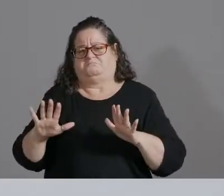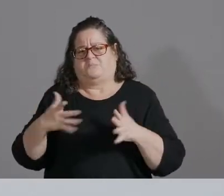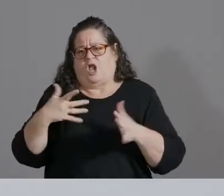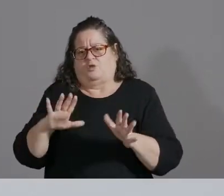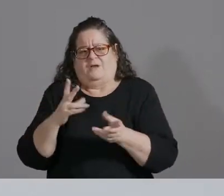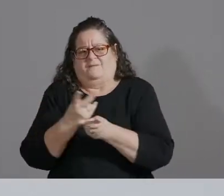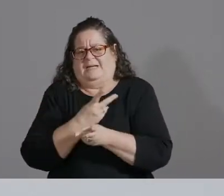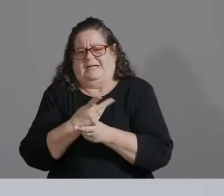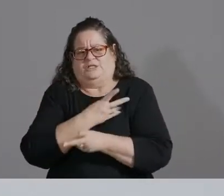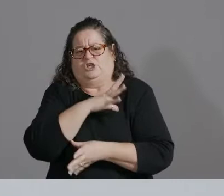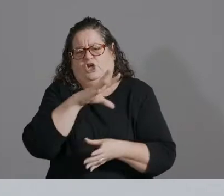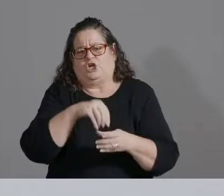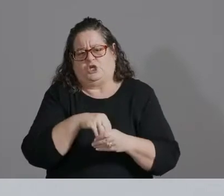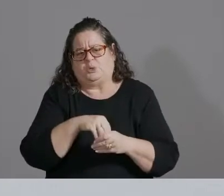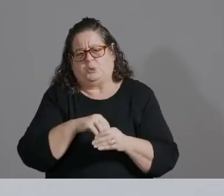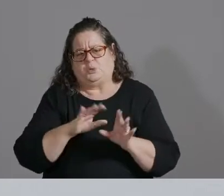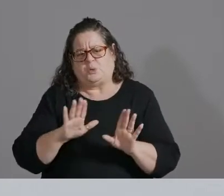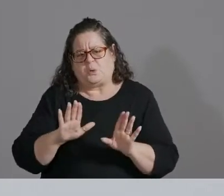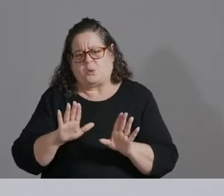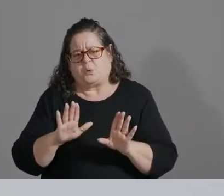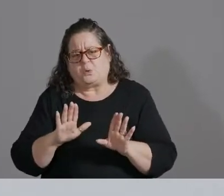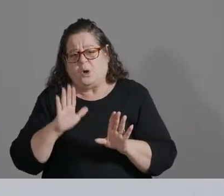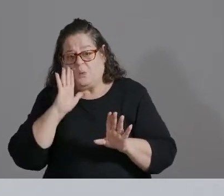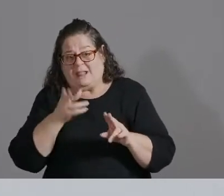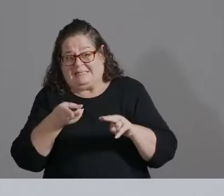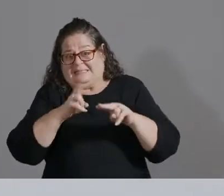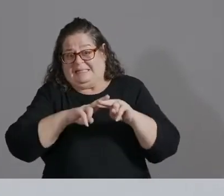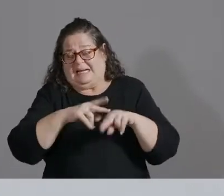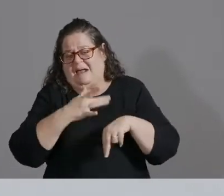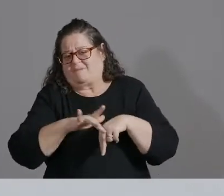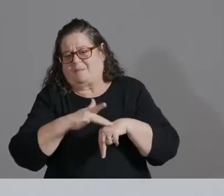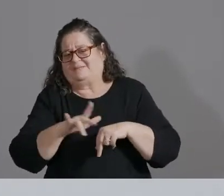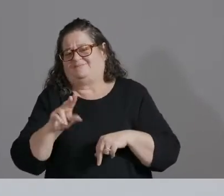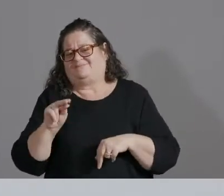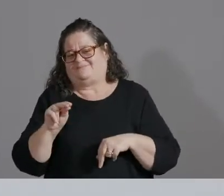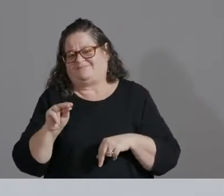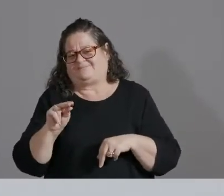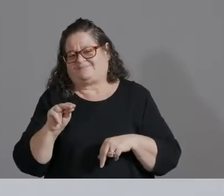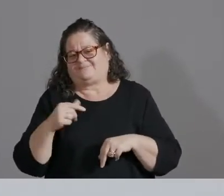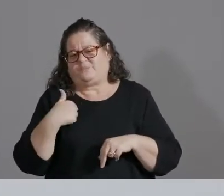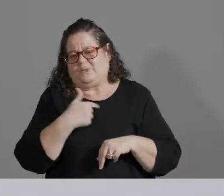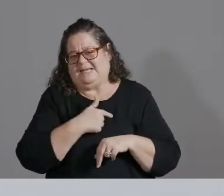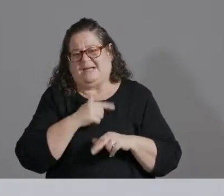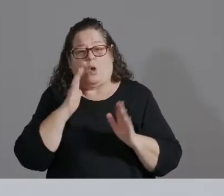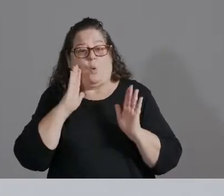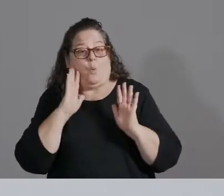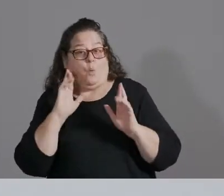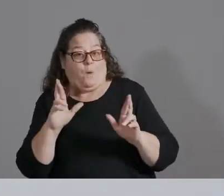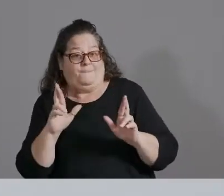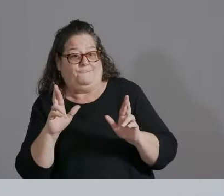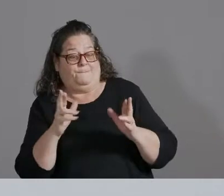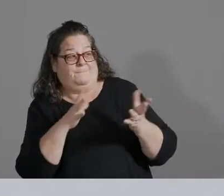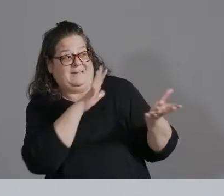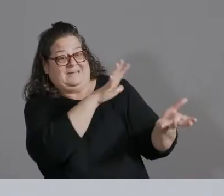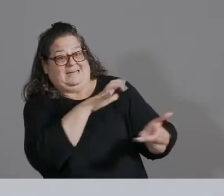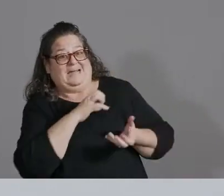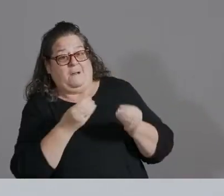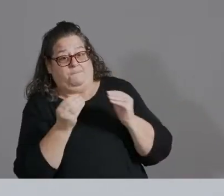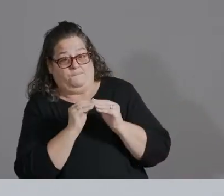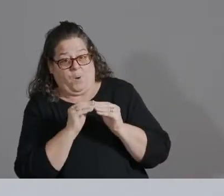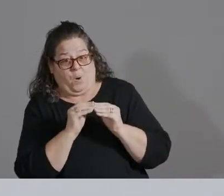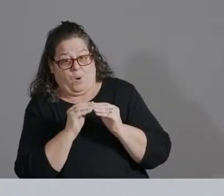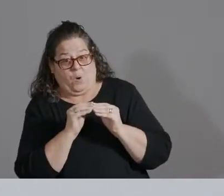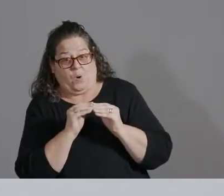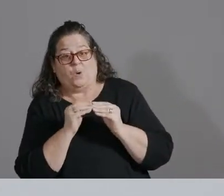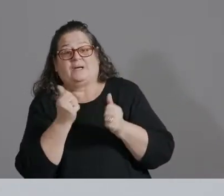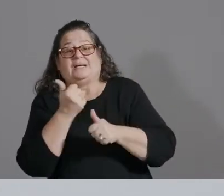so it won't increase it now, but what we're hoping is as we get more vaccine, it will increase the allocation to the areas that have those state